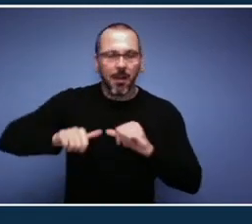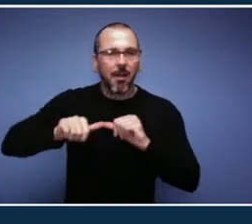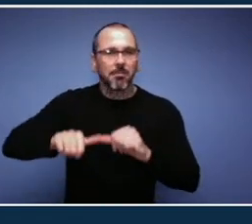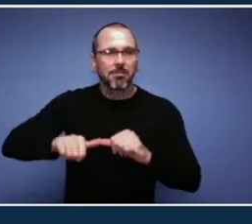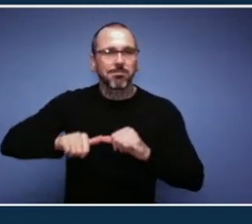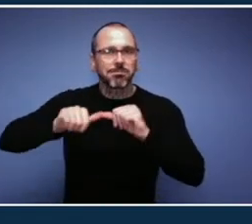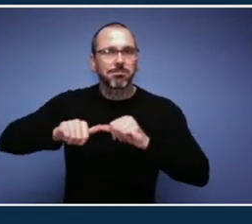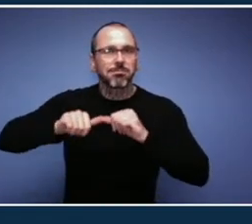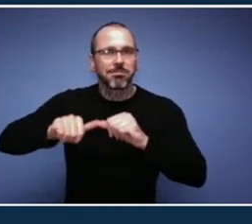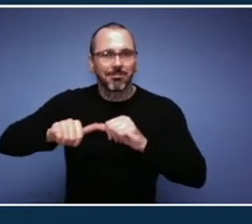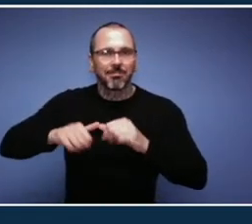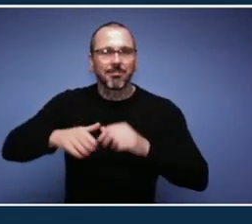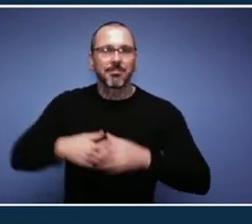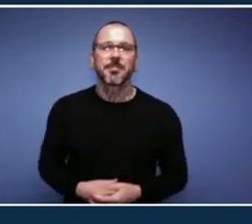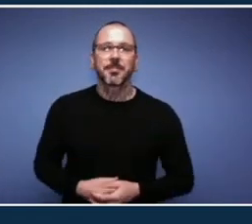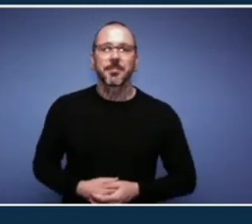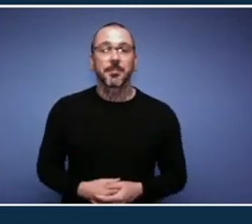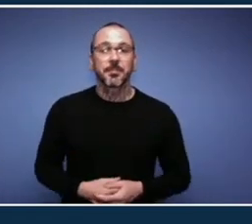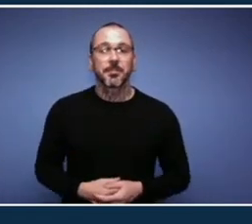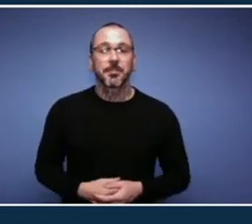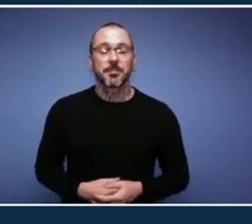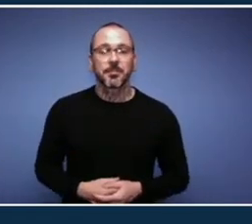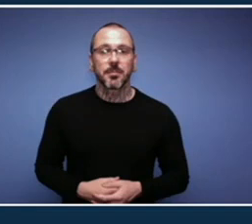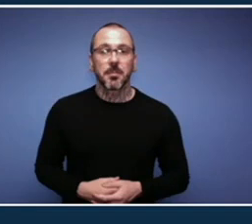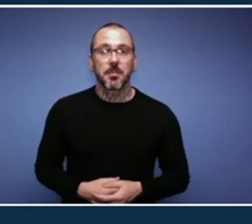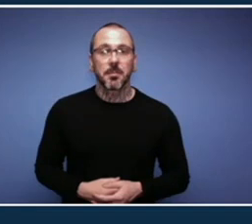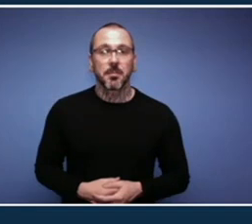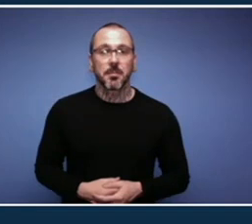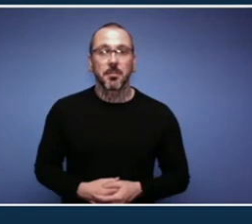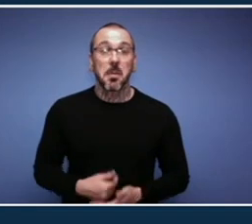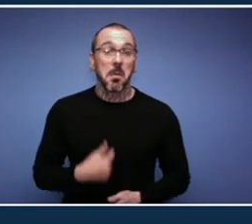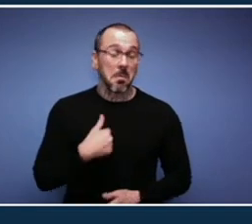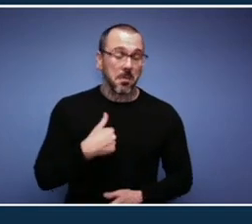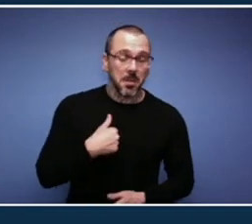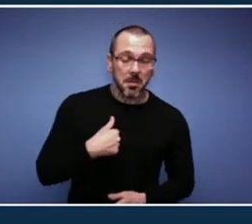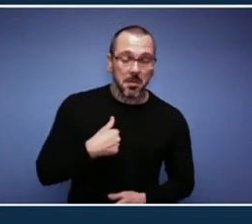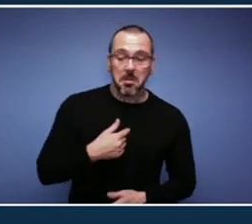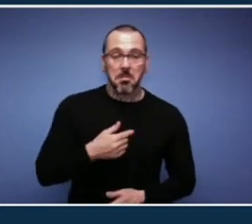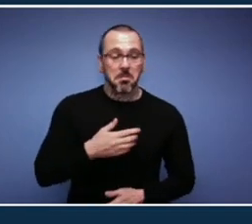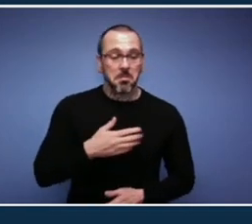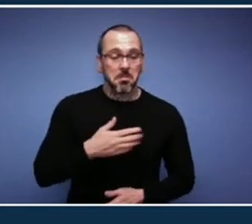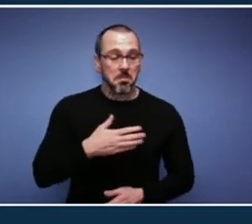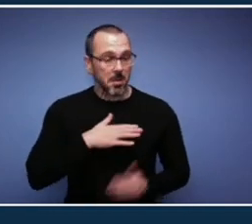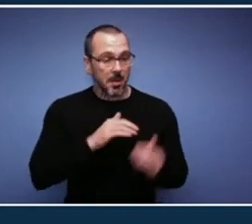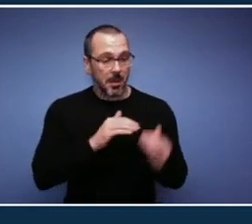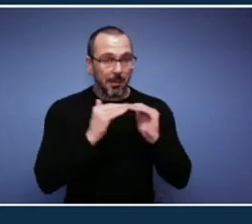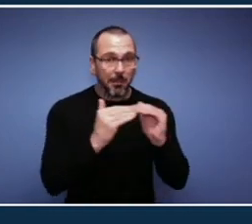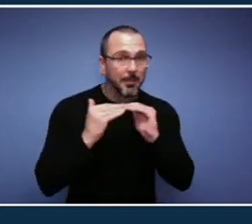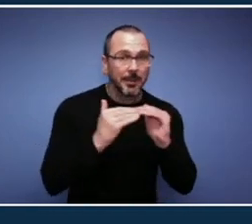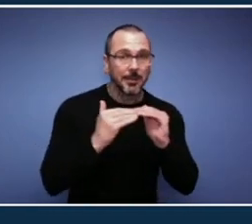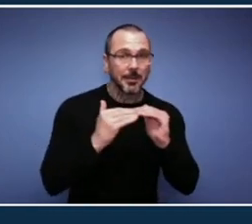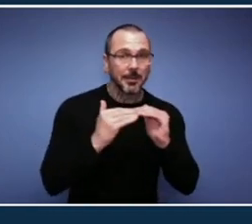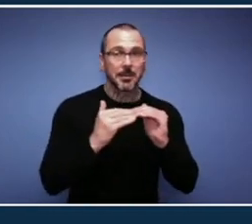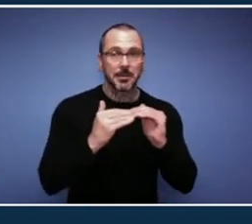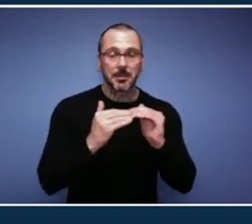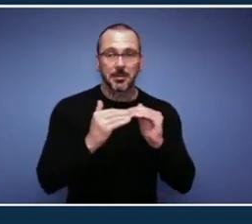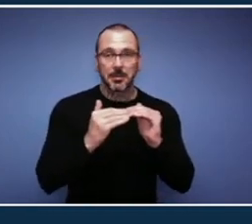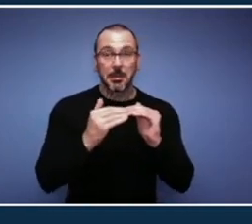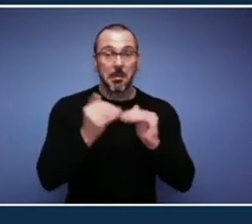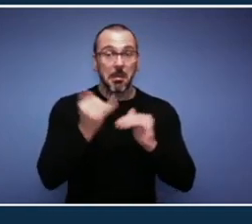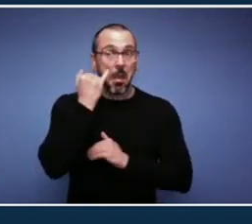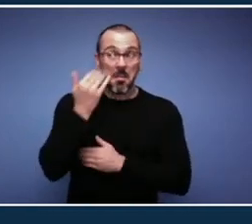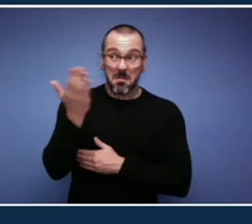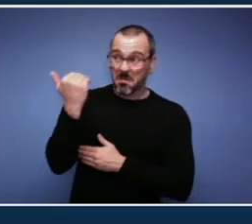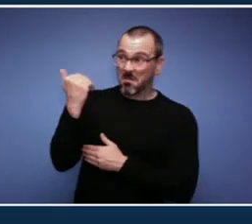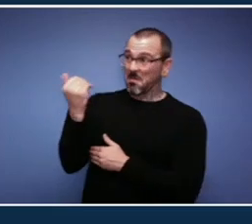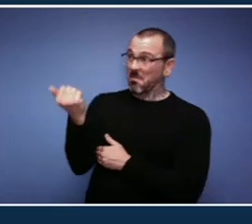my generation and me specifically would not have it placed in nursing home. It caused me